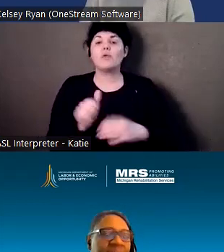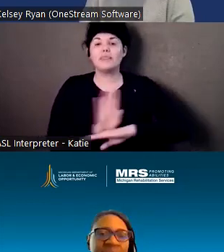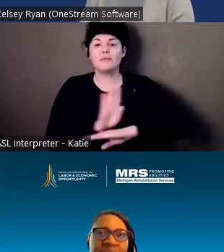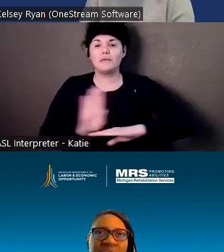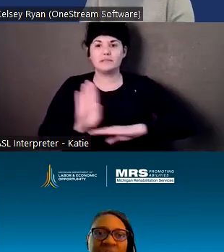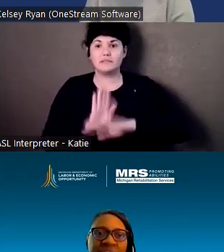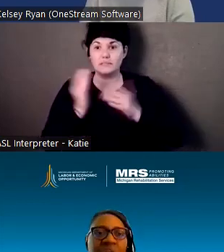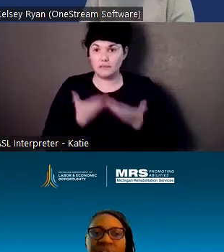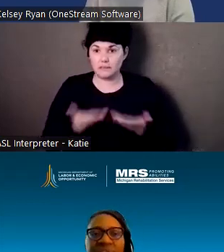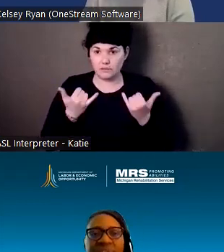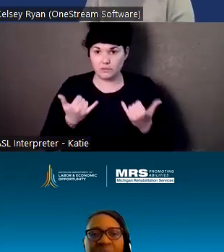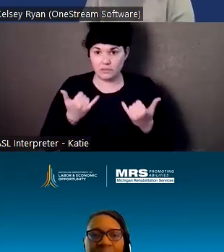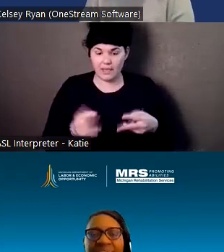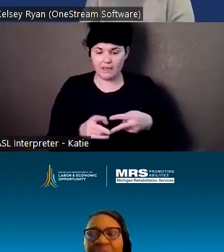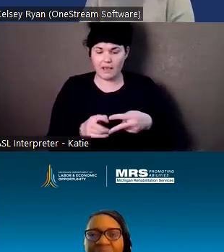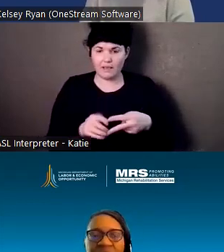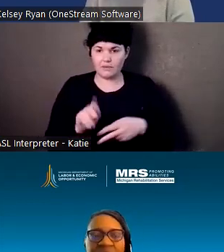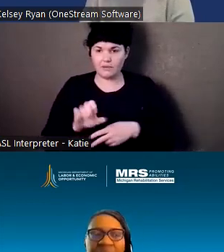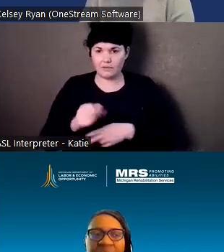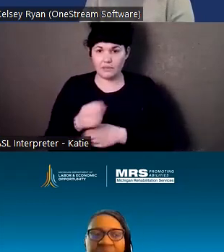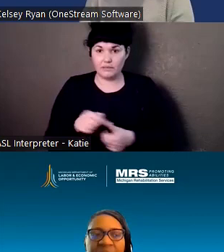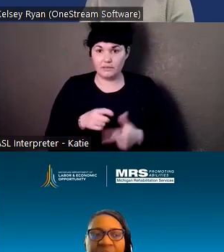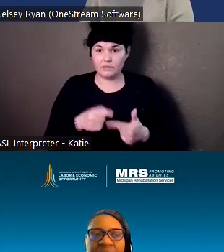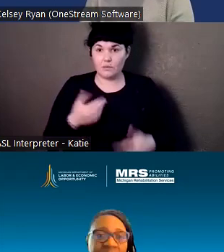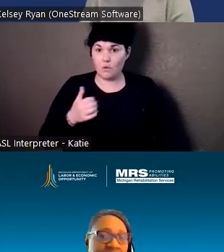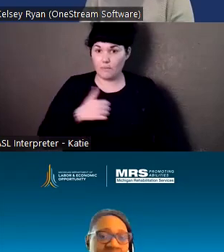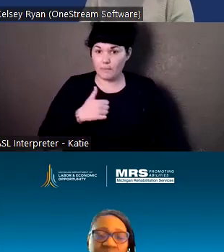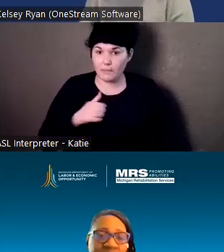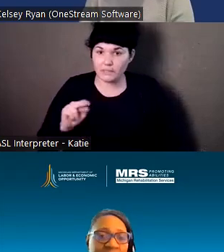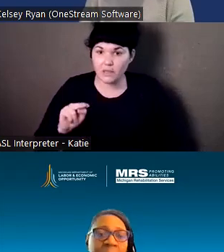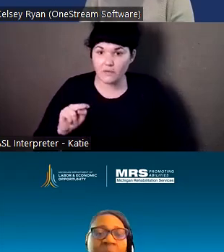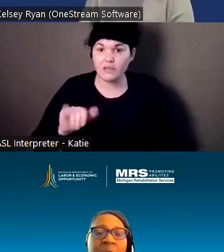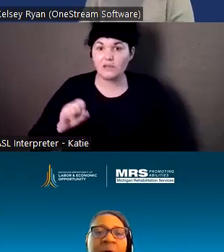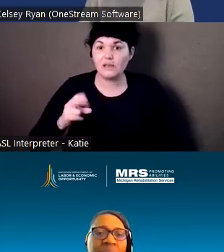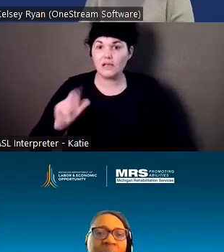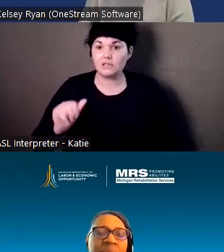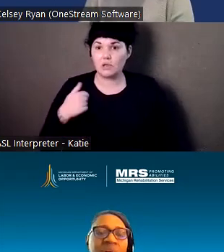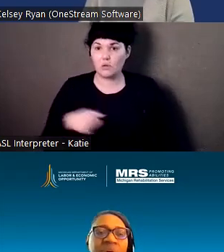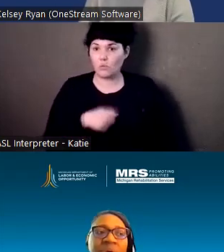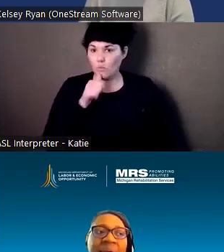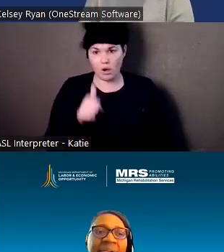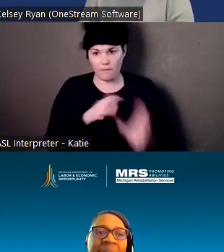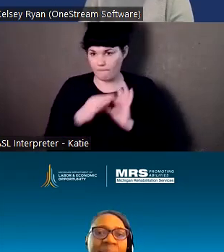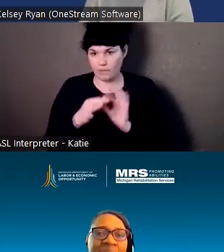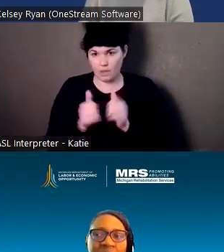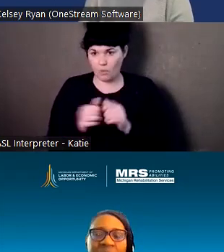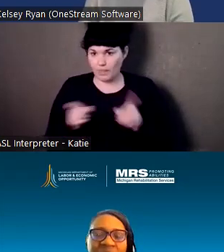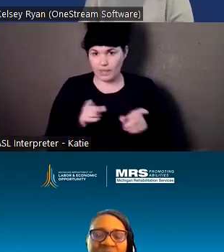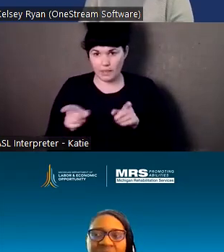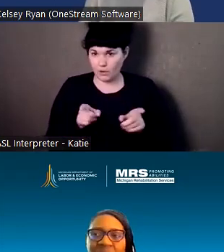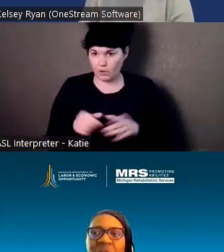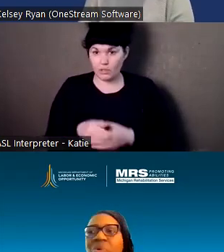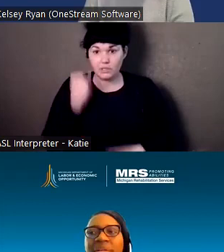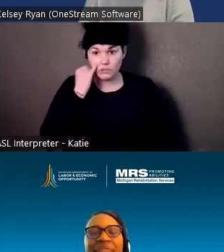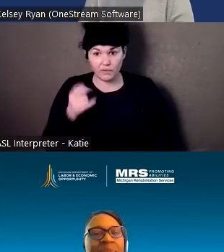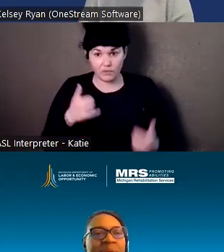line, either Keisha Hall-Dilligard or myself, Nasha Ely, are affiliated with either of them. So if you have immediate questions,